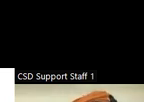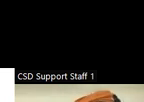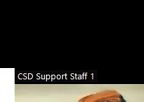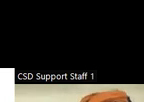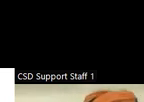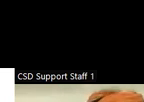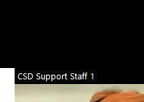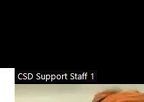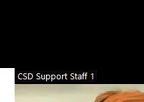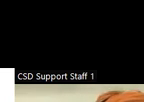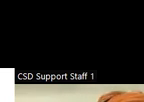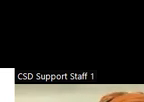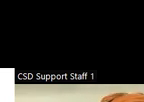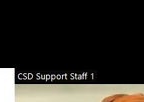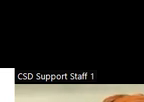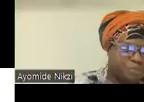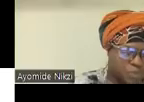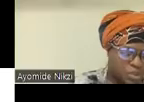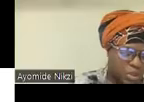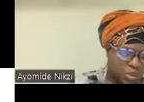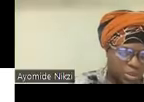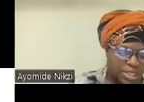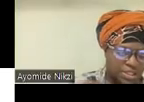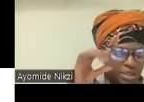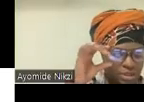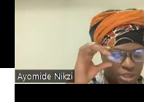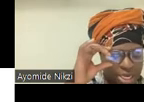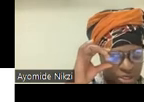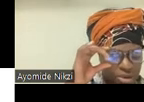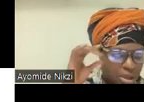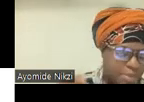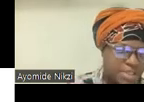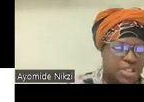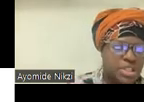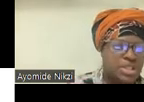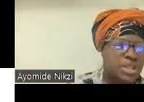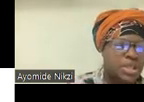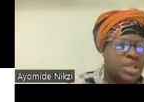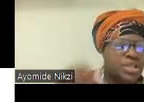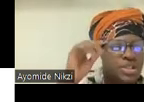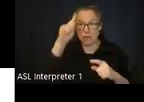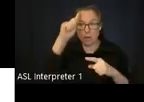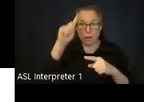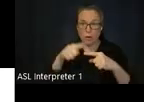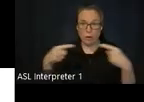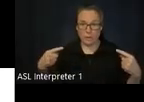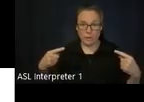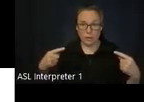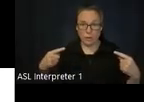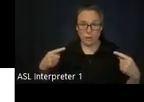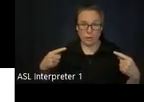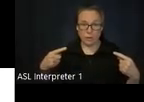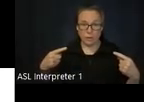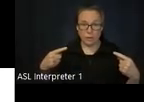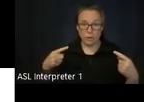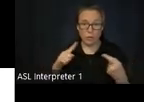have consensus. So is there any strong opposition to the addition